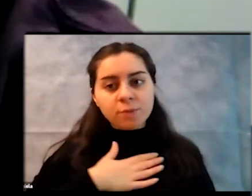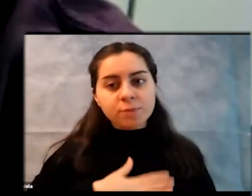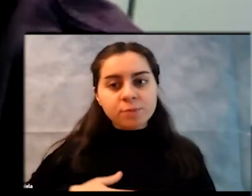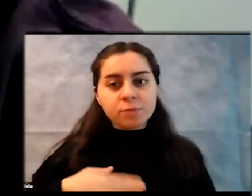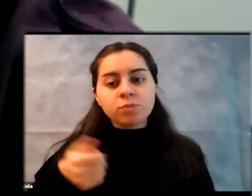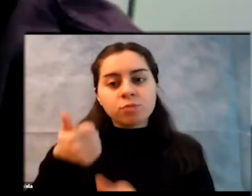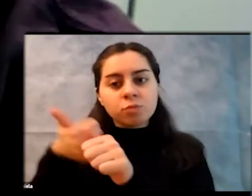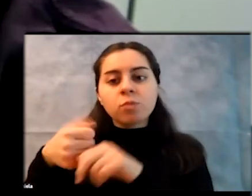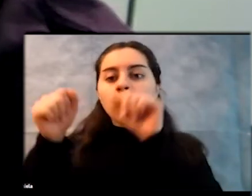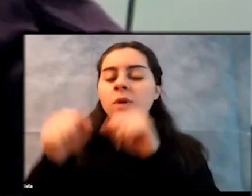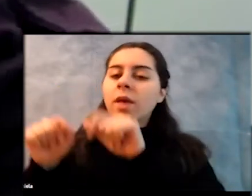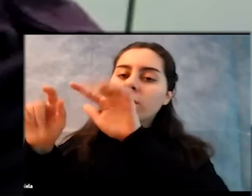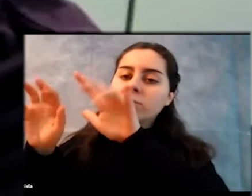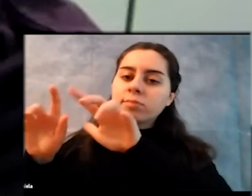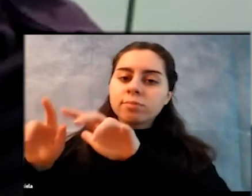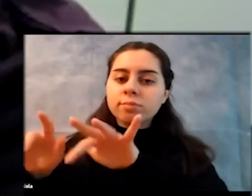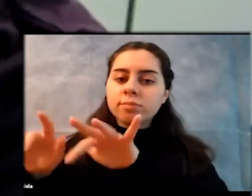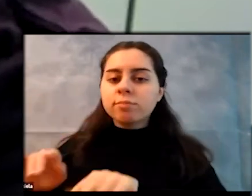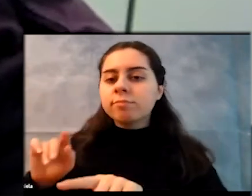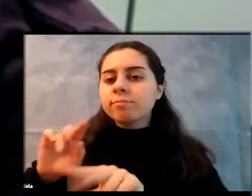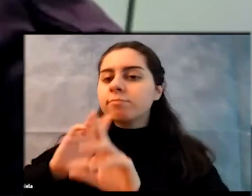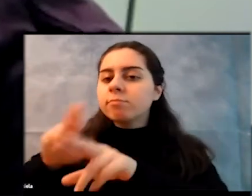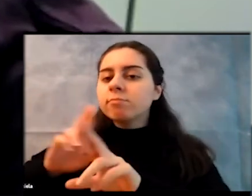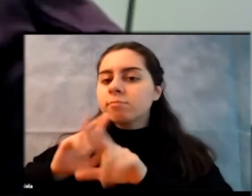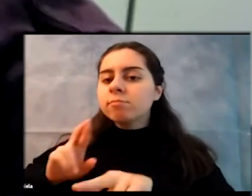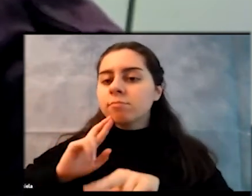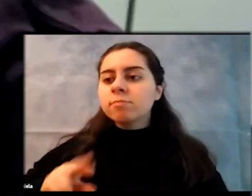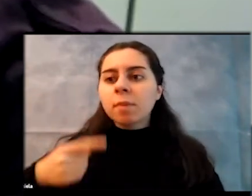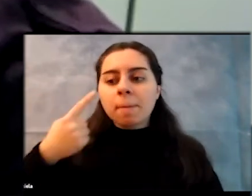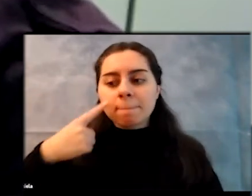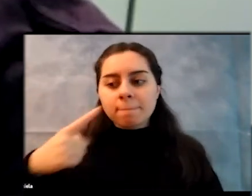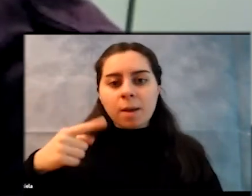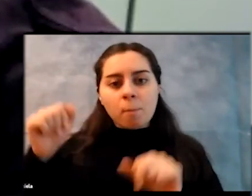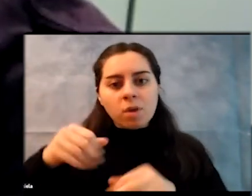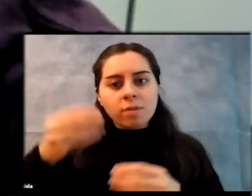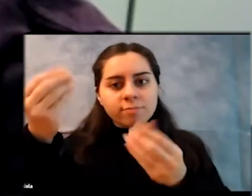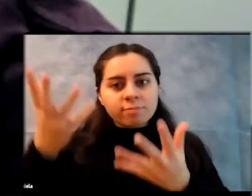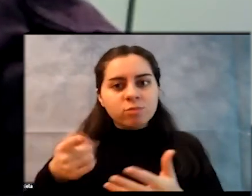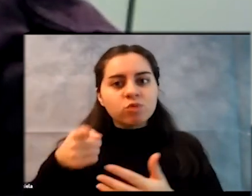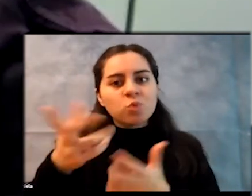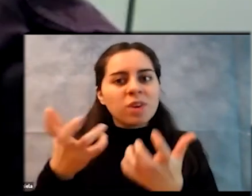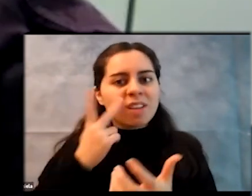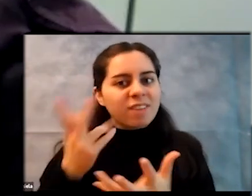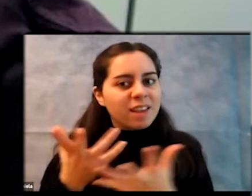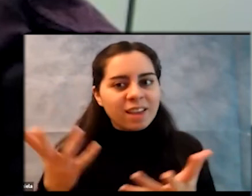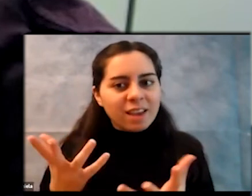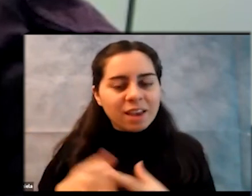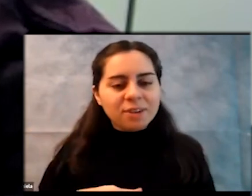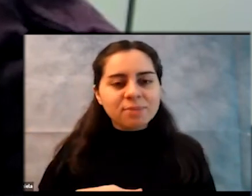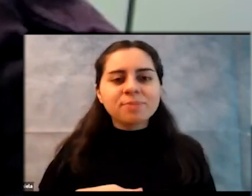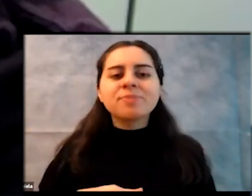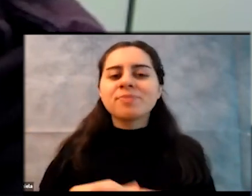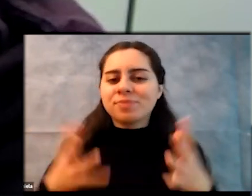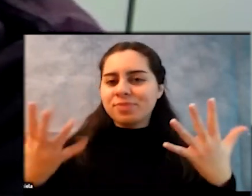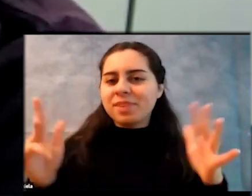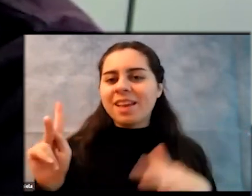fill out that survey and let us know what you'd like to see. We put a lot of, there you go. And Kimberly's on the